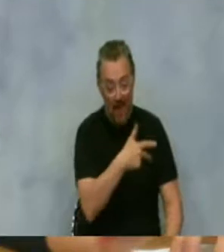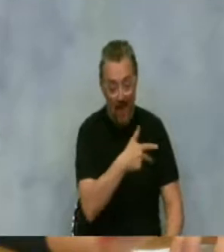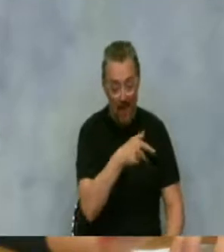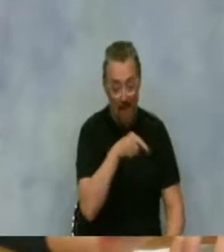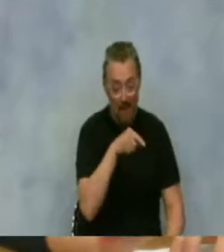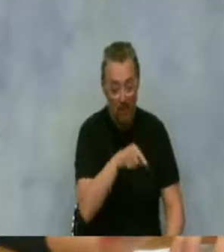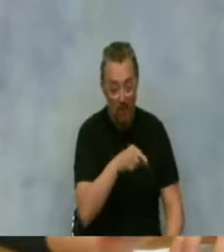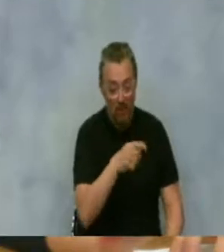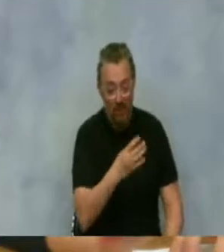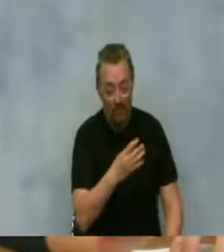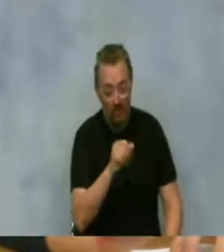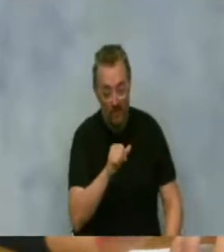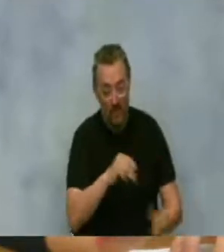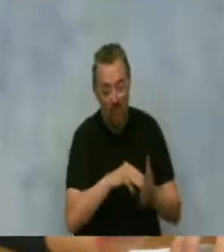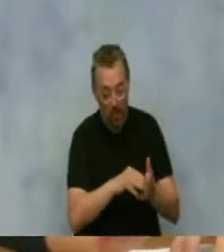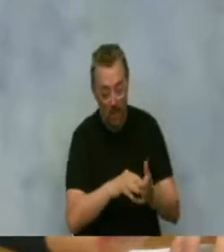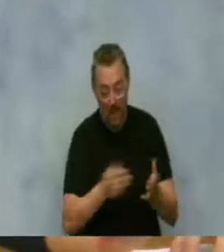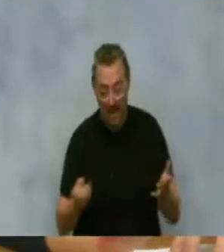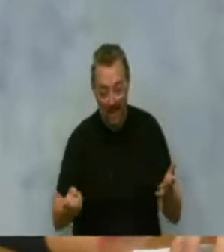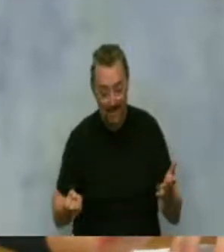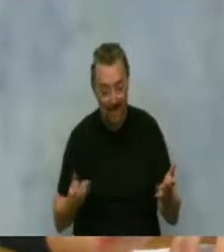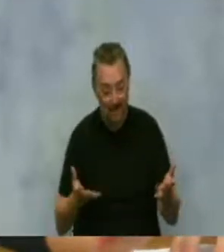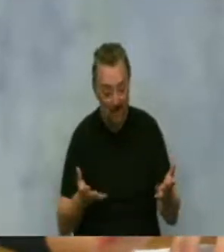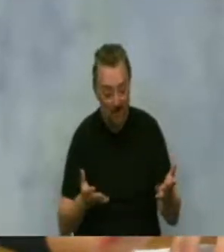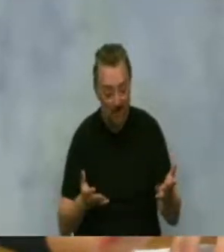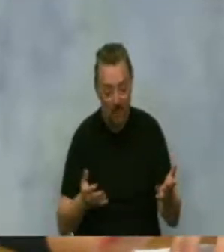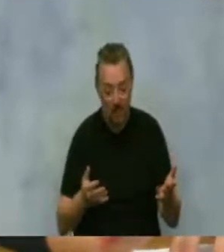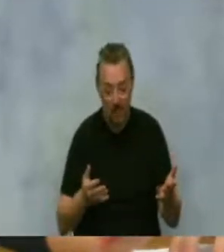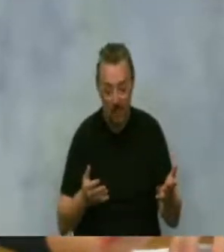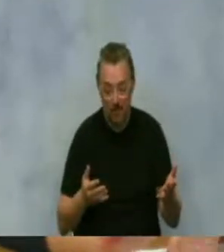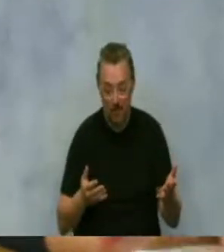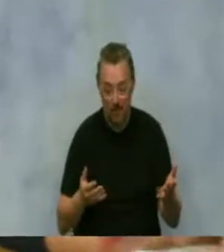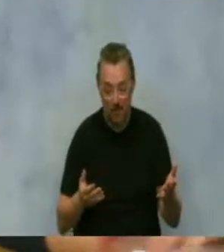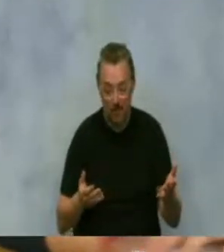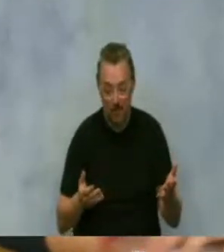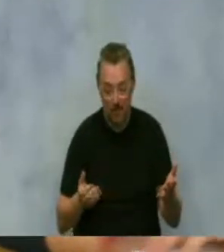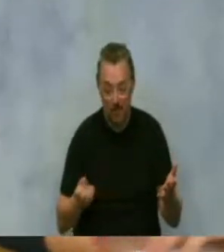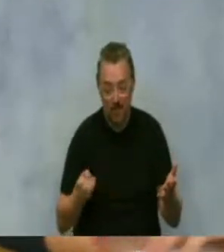million and spend to the 12th of August of